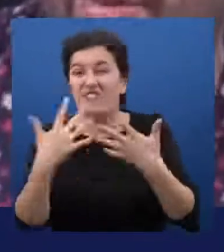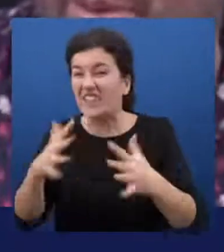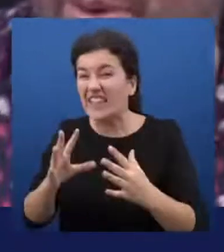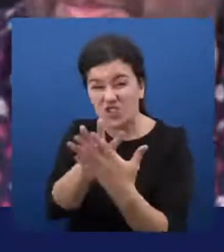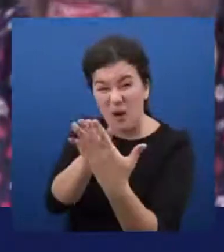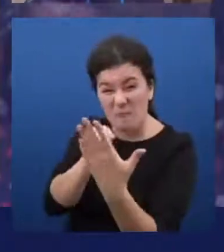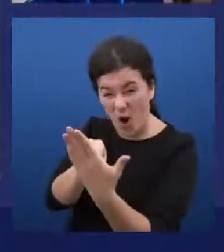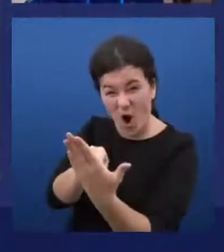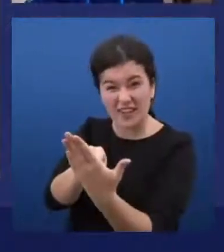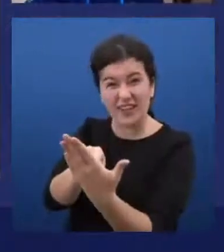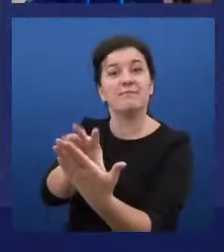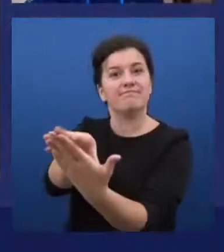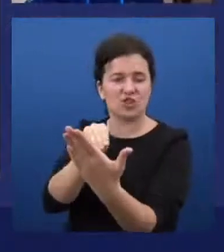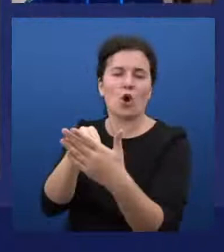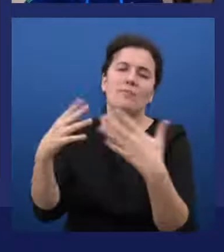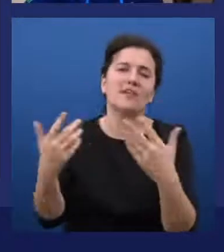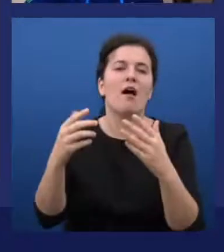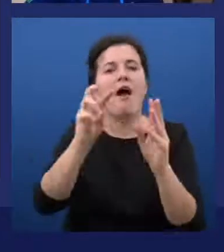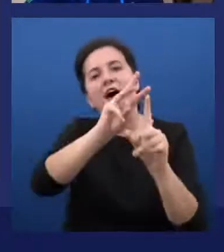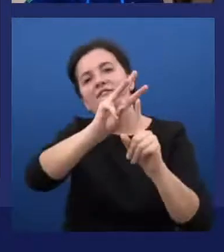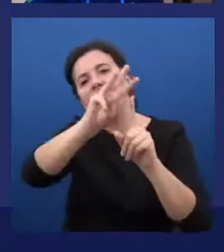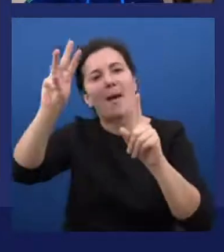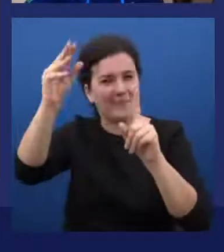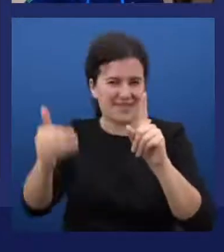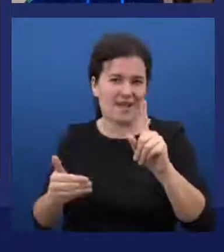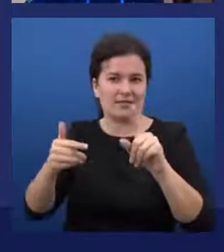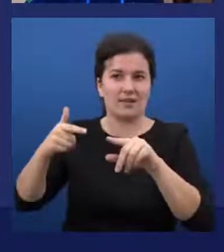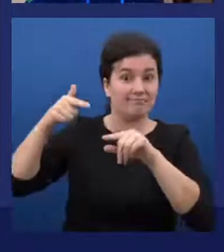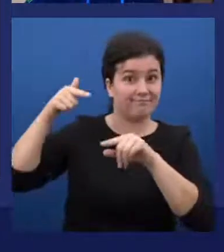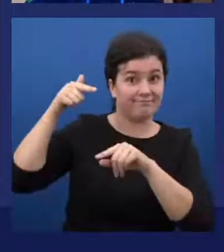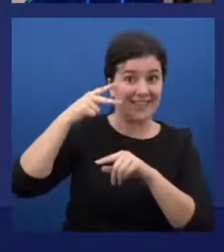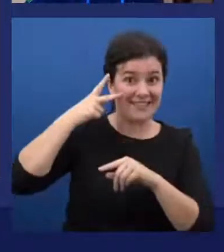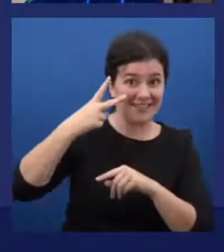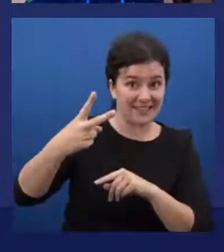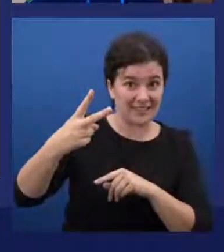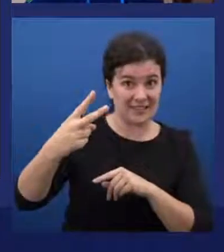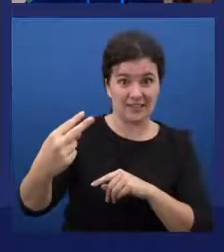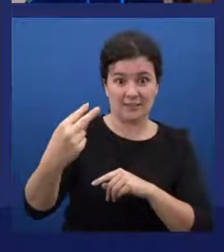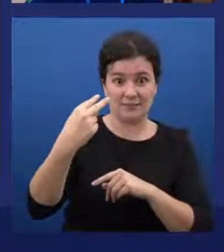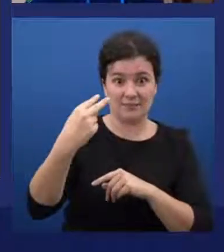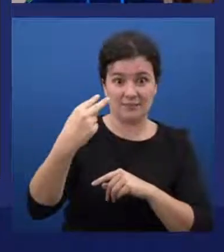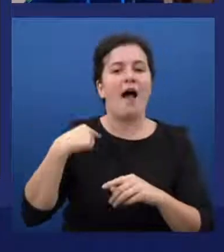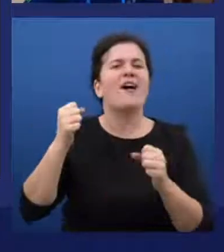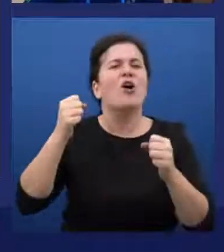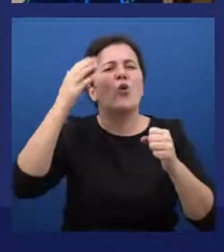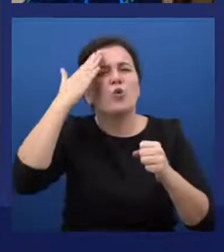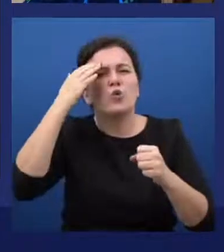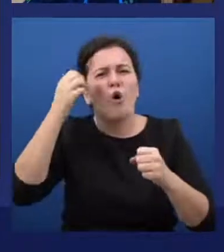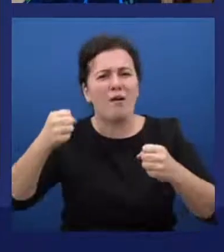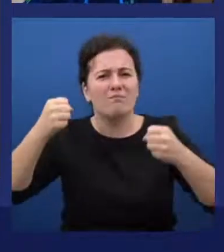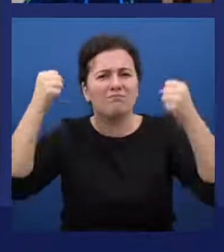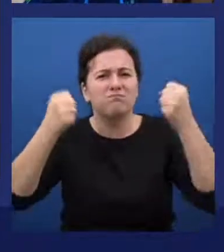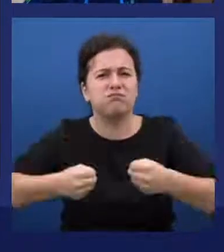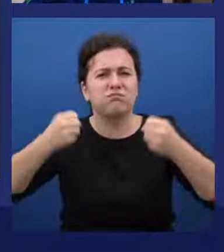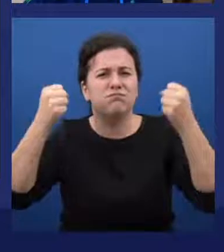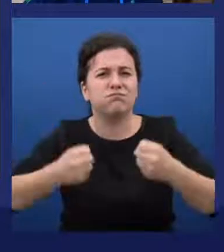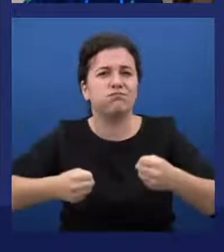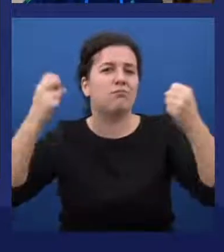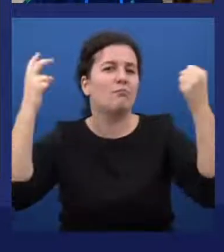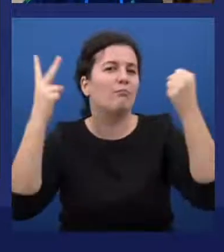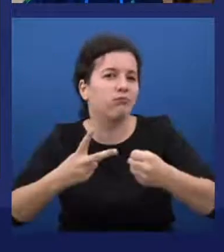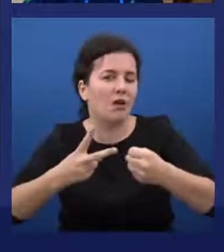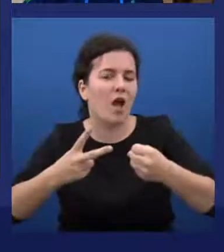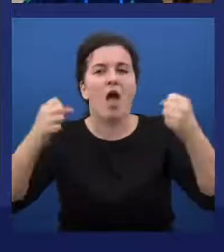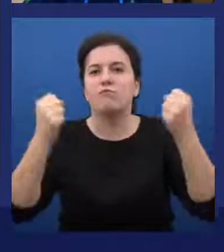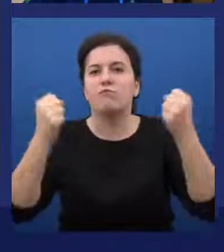from a web page and tells me whether I'm having a rock, paper, or scissors symbol up. So I can play rock, paper, scissors